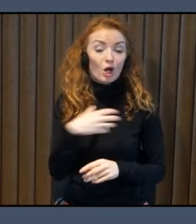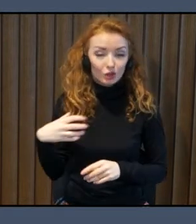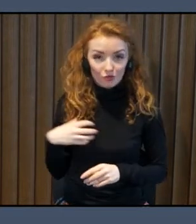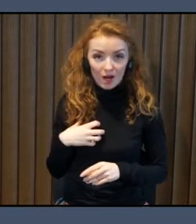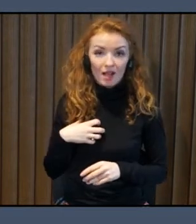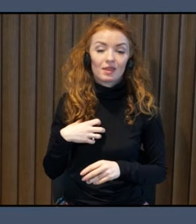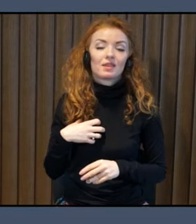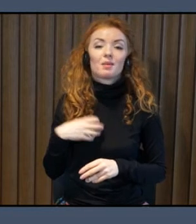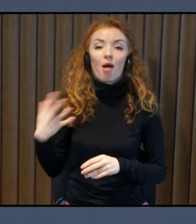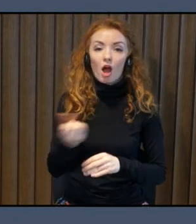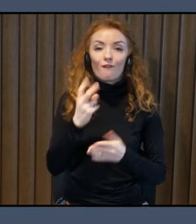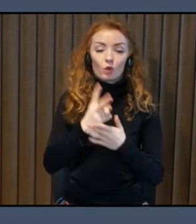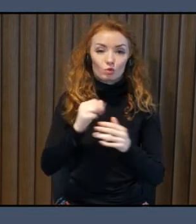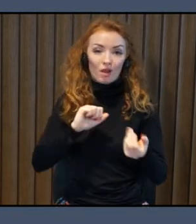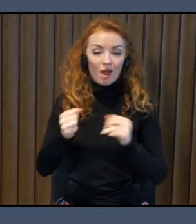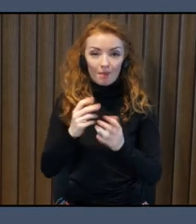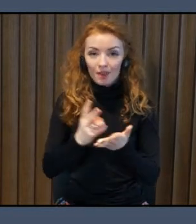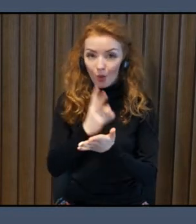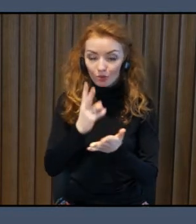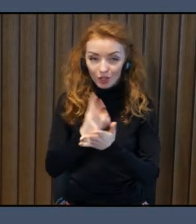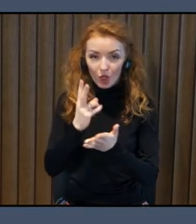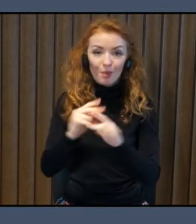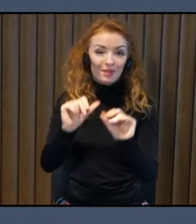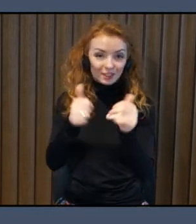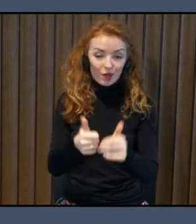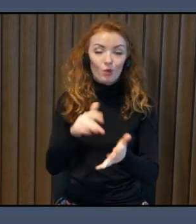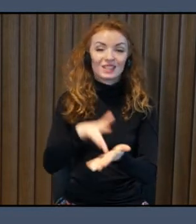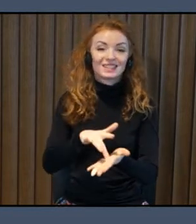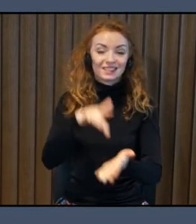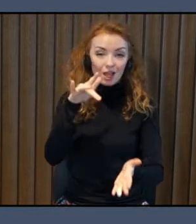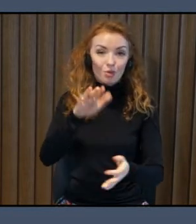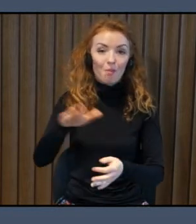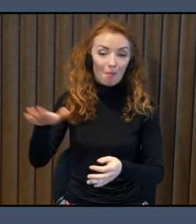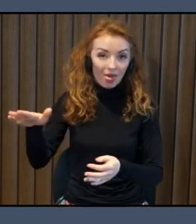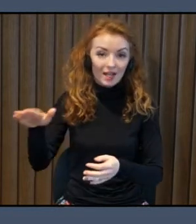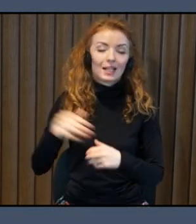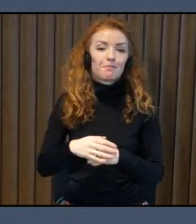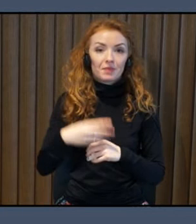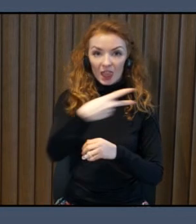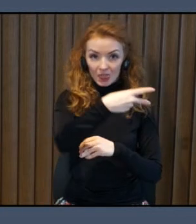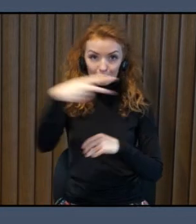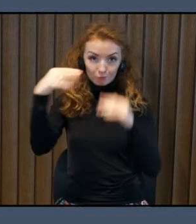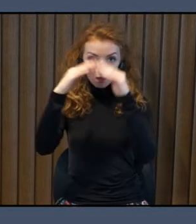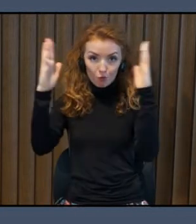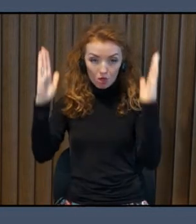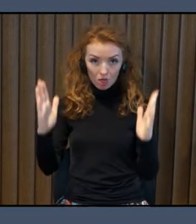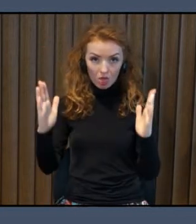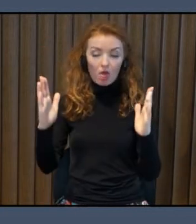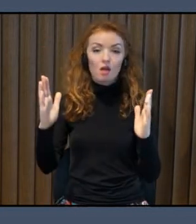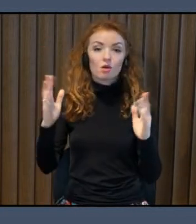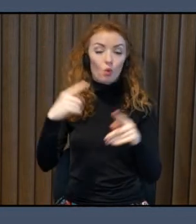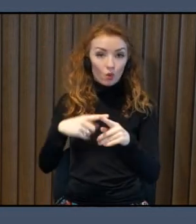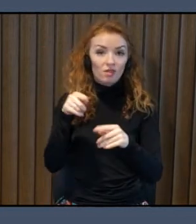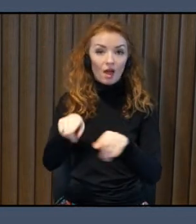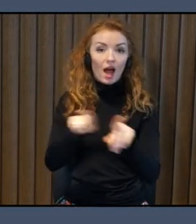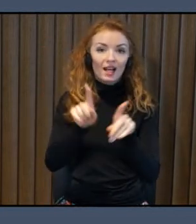highlight the oldest city in Latvia, Ludza, where there is also a center for children with functional